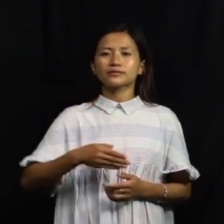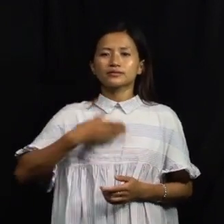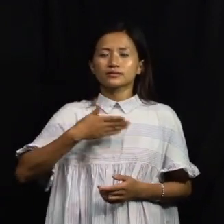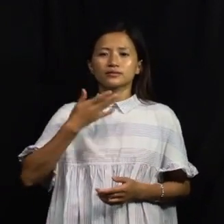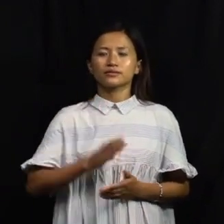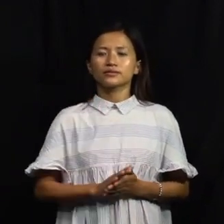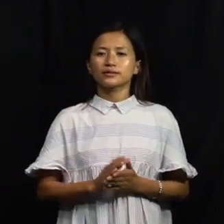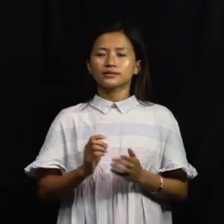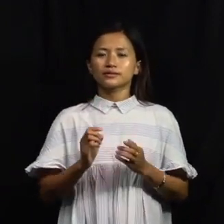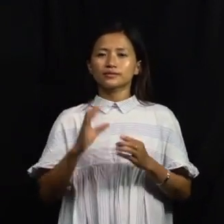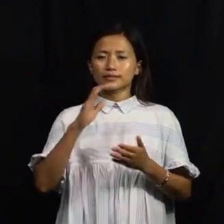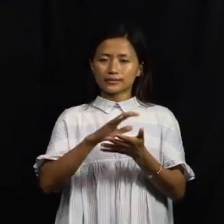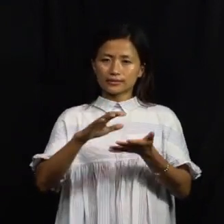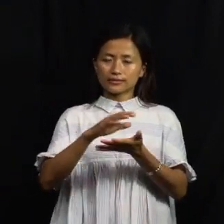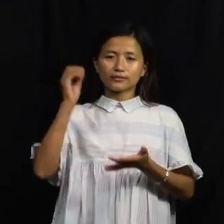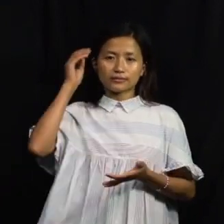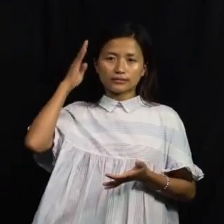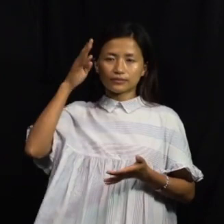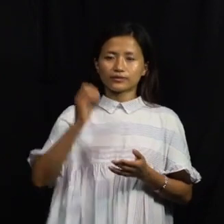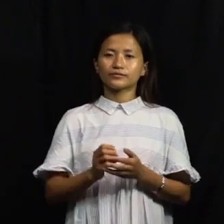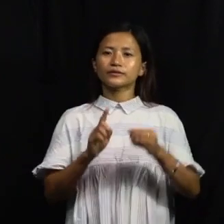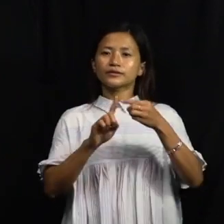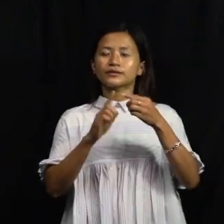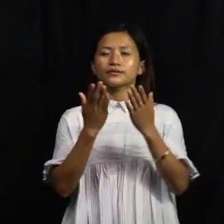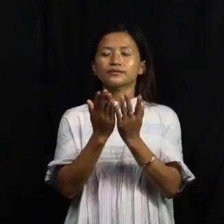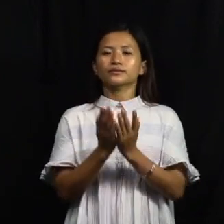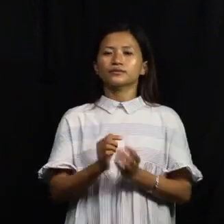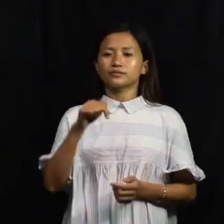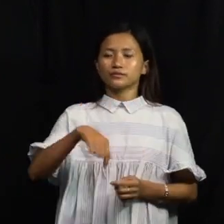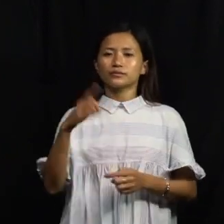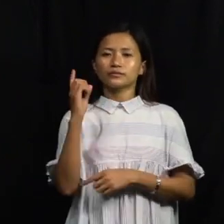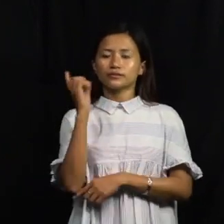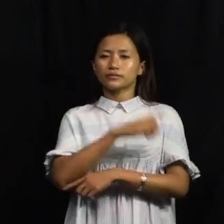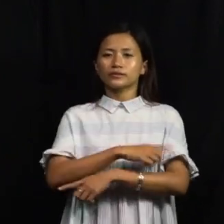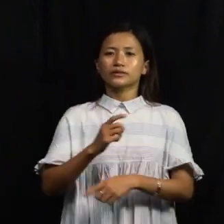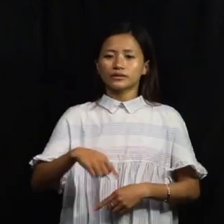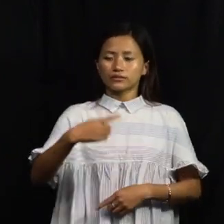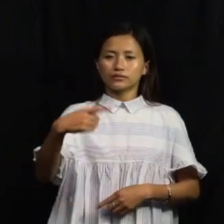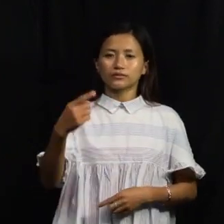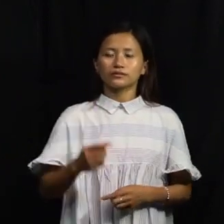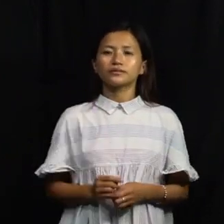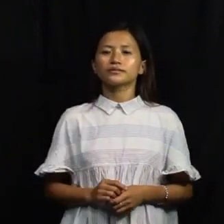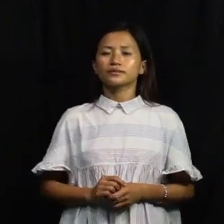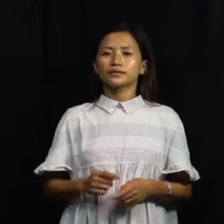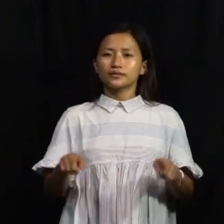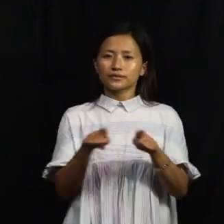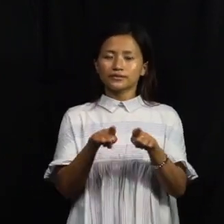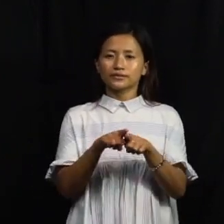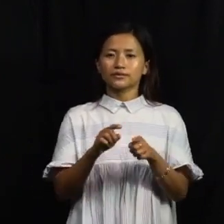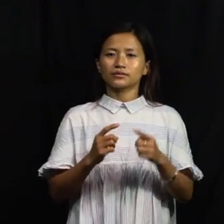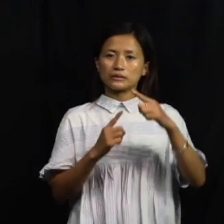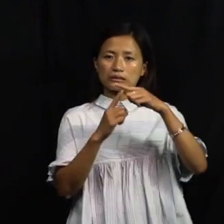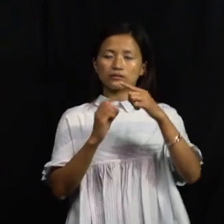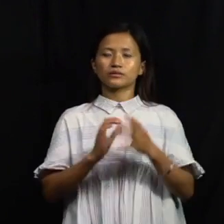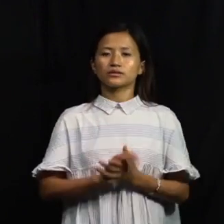first chapter, that is concept of education, isn't it? So today also we will be continuing with the same